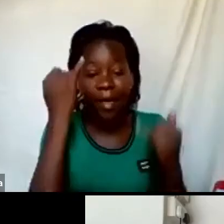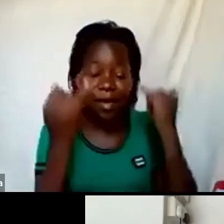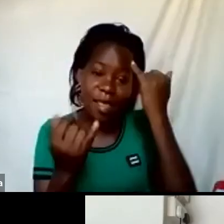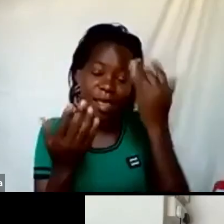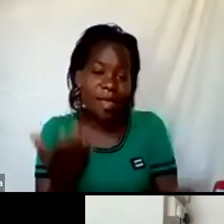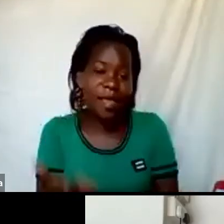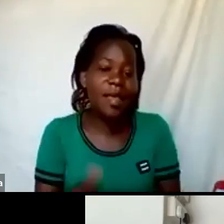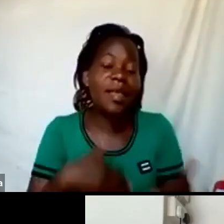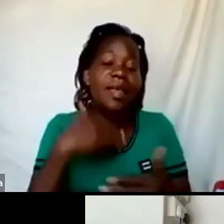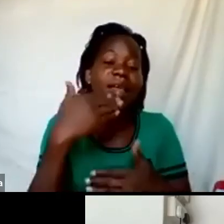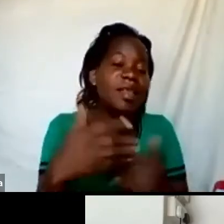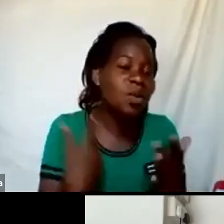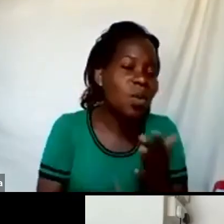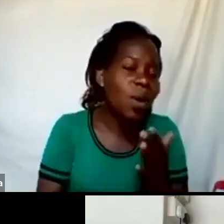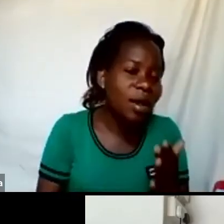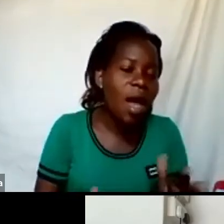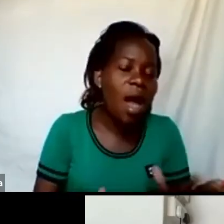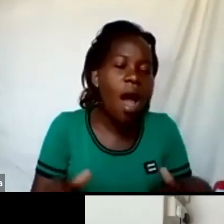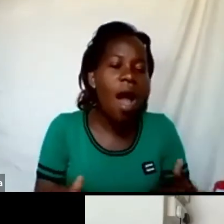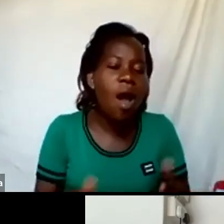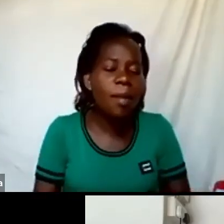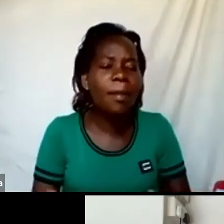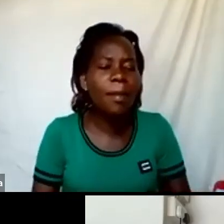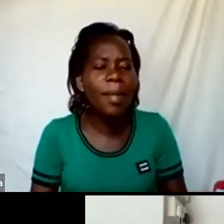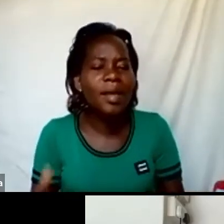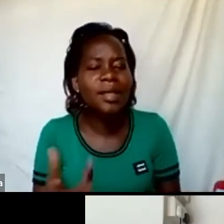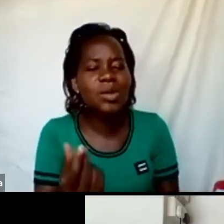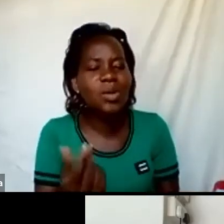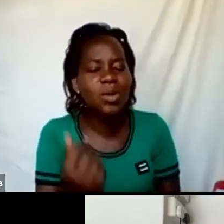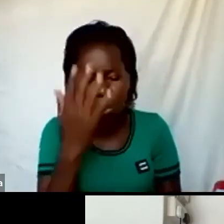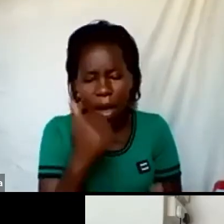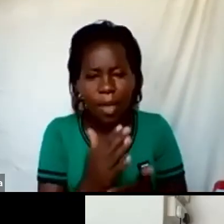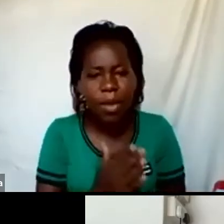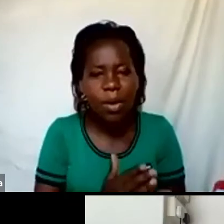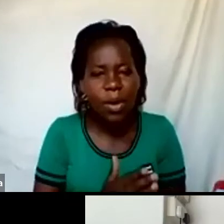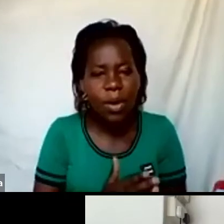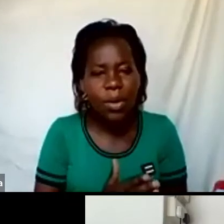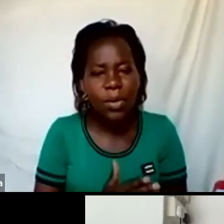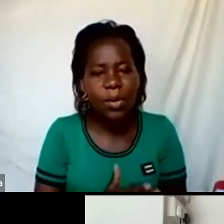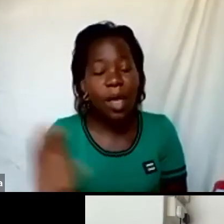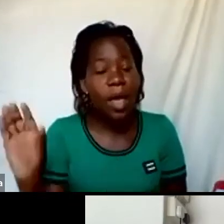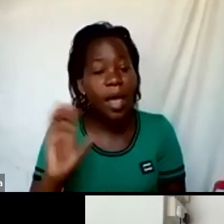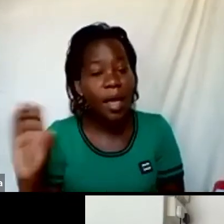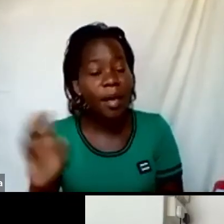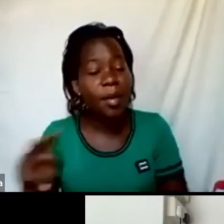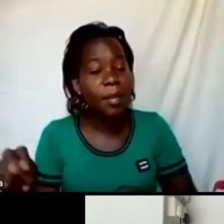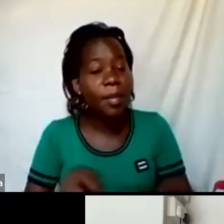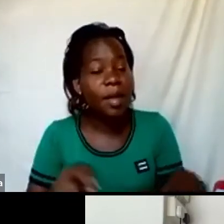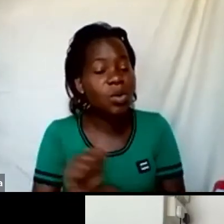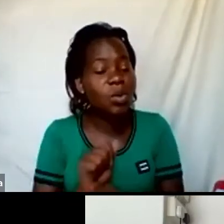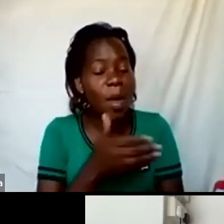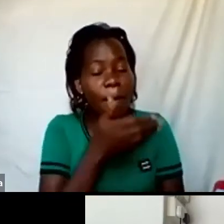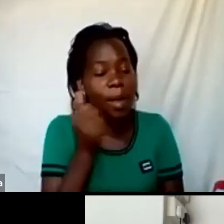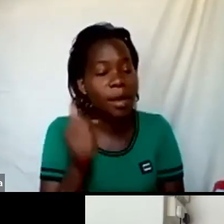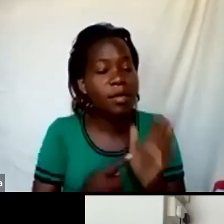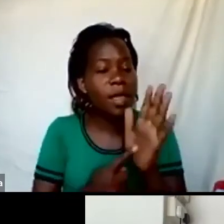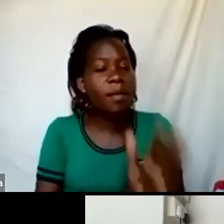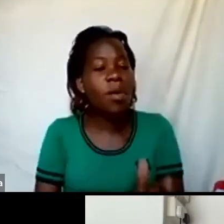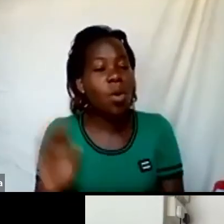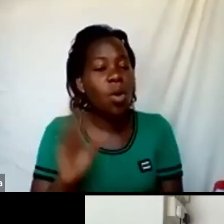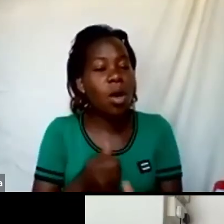thing is, how am I going to deal with the marketing costs? Because for the companies that have managed to do it well, talk the Coca-Colas, the